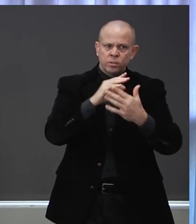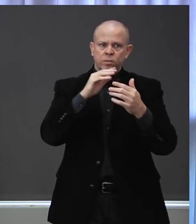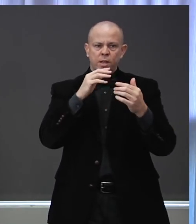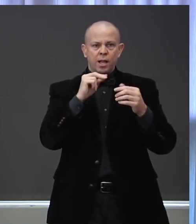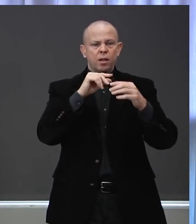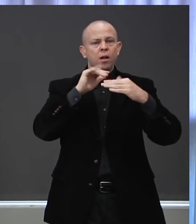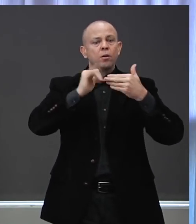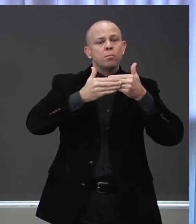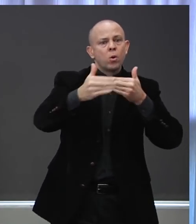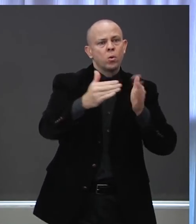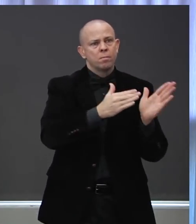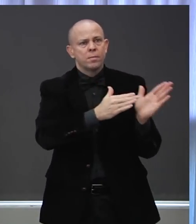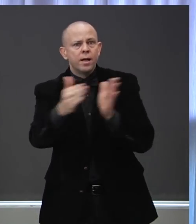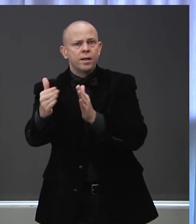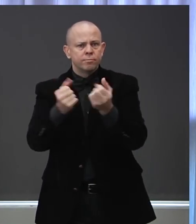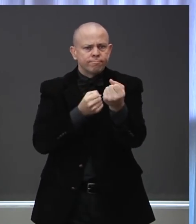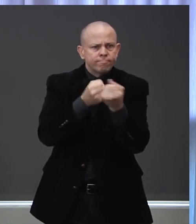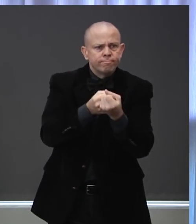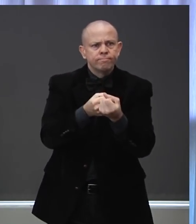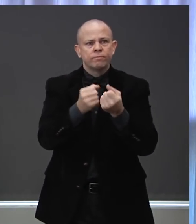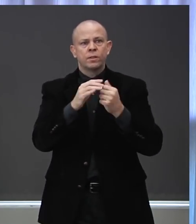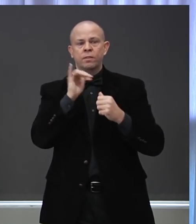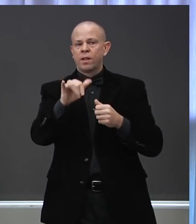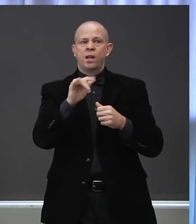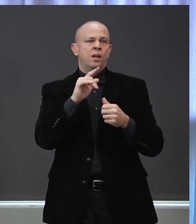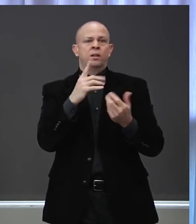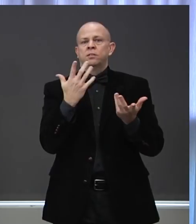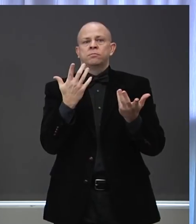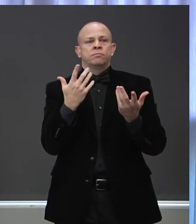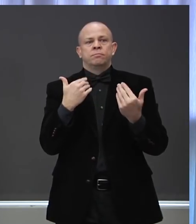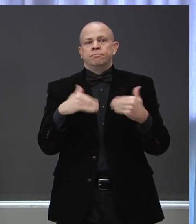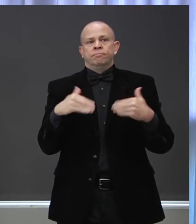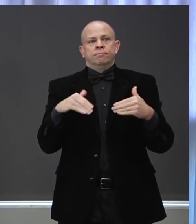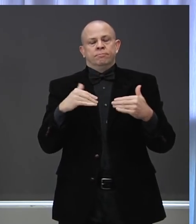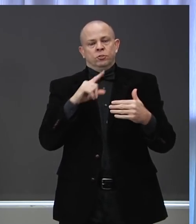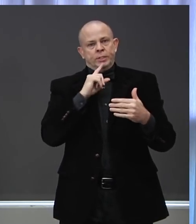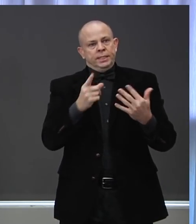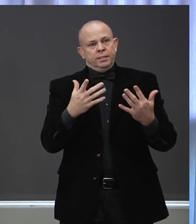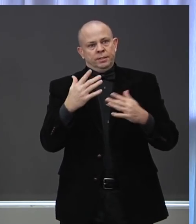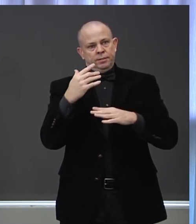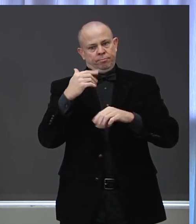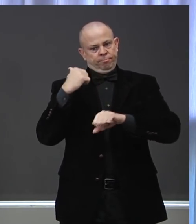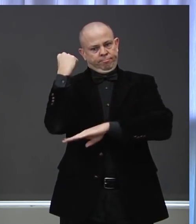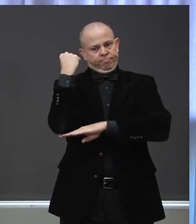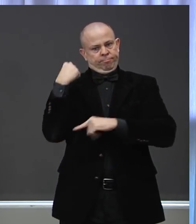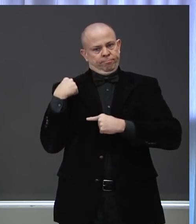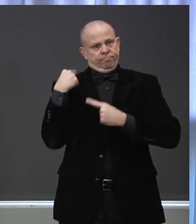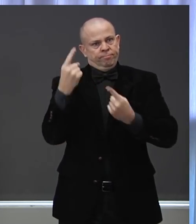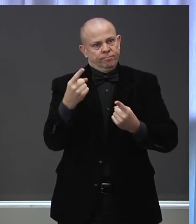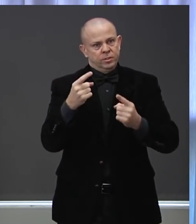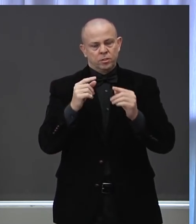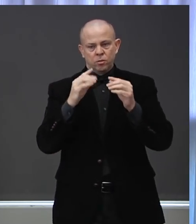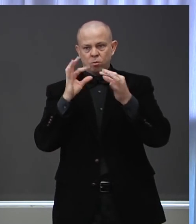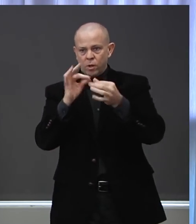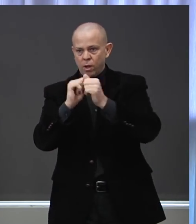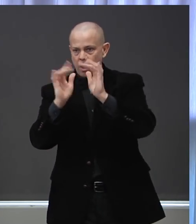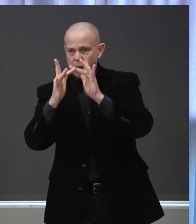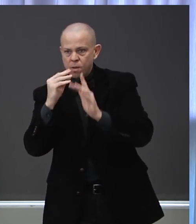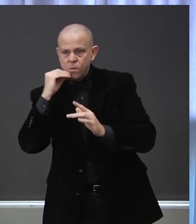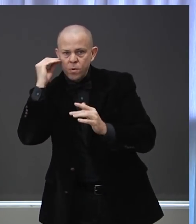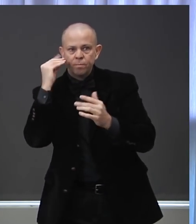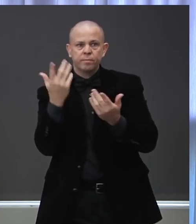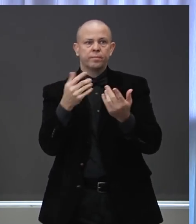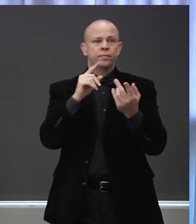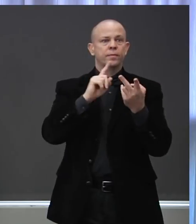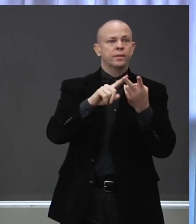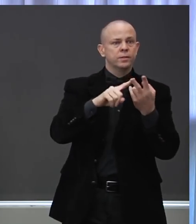include during the COVID-19 and during distance learning. So your school district will have information on suicide prevention, as